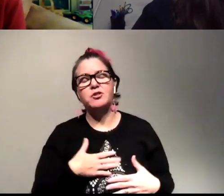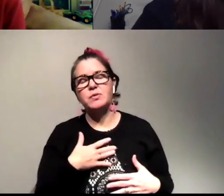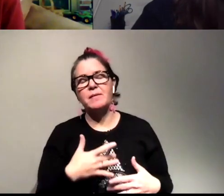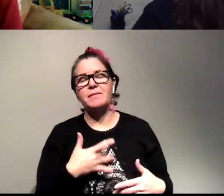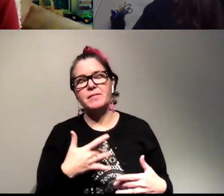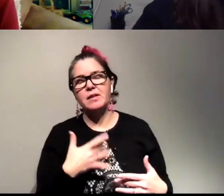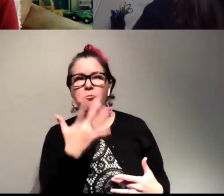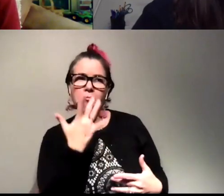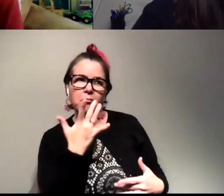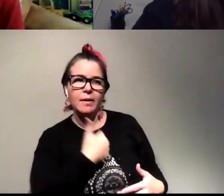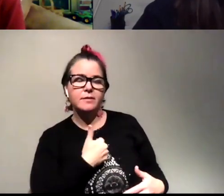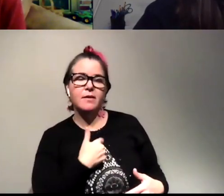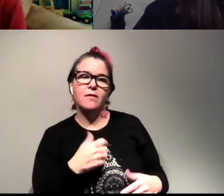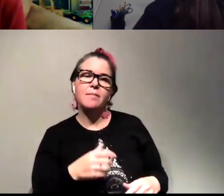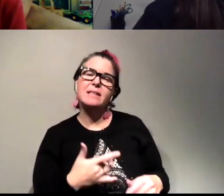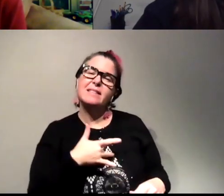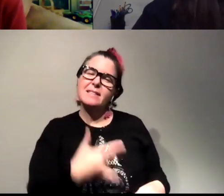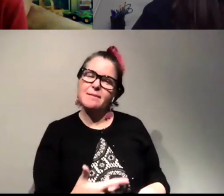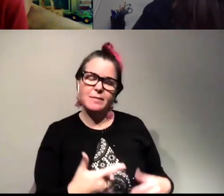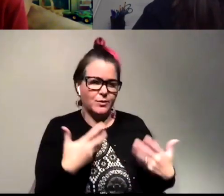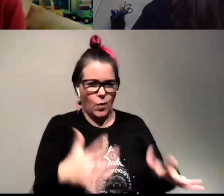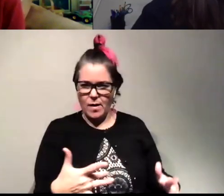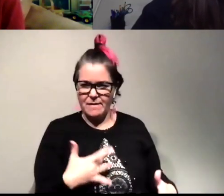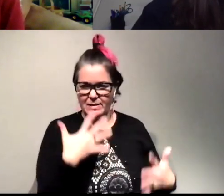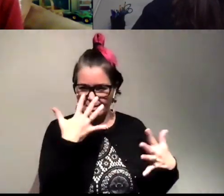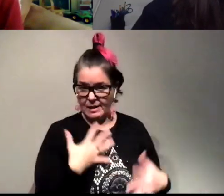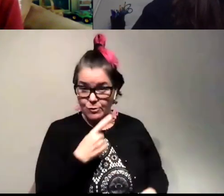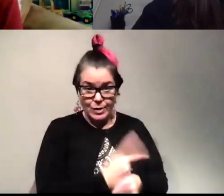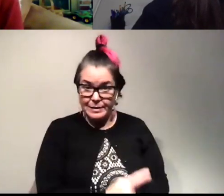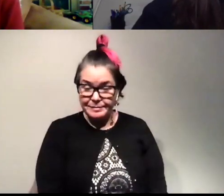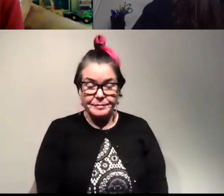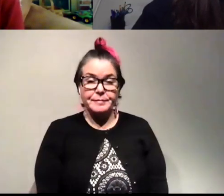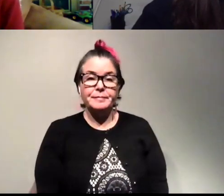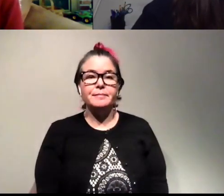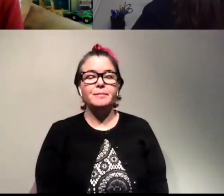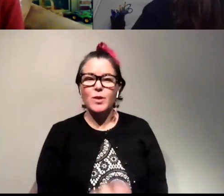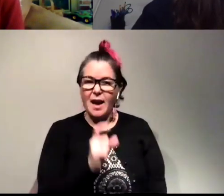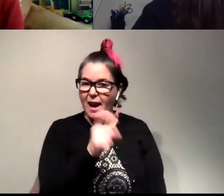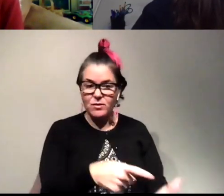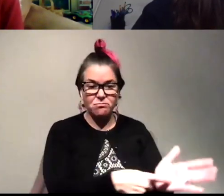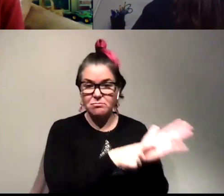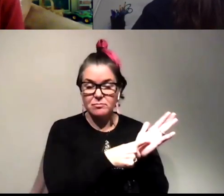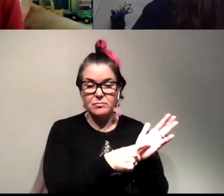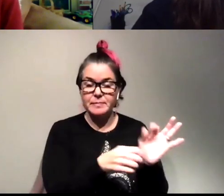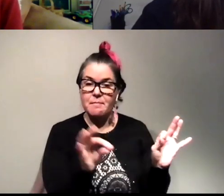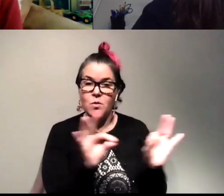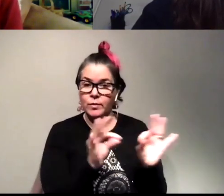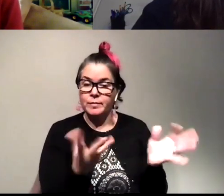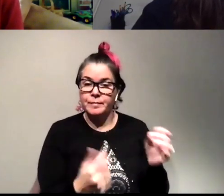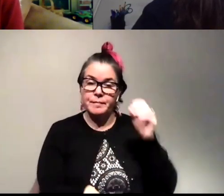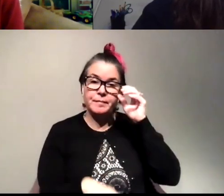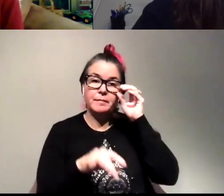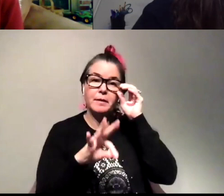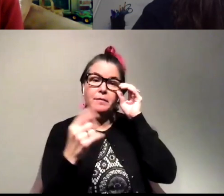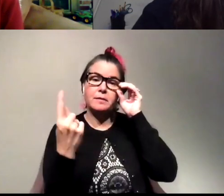myself. But for the most part, we don't want to feel sad, right? But we have to. It is important. If